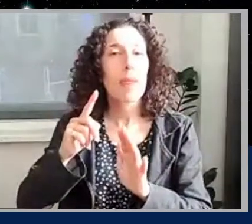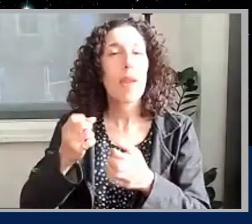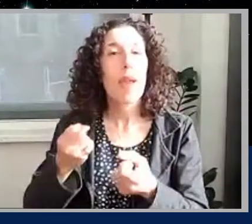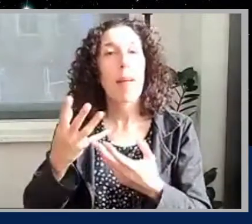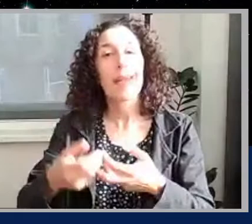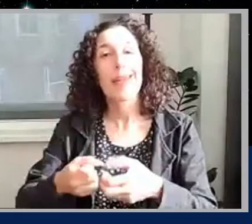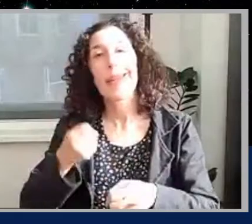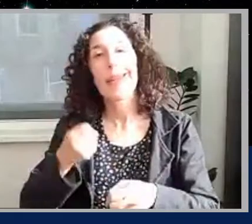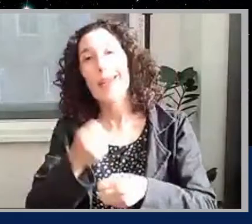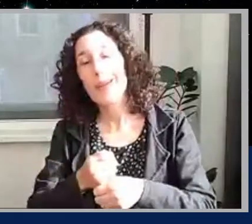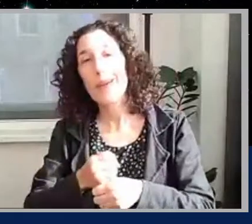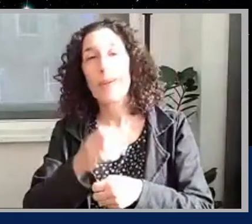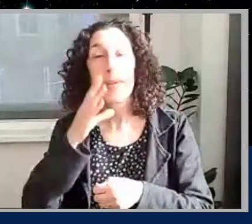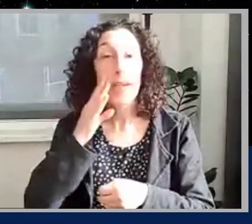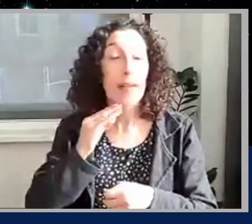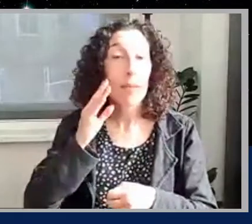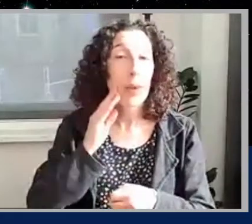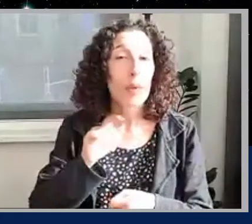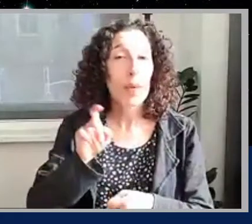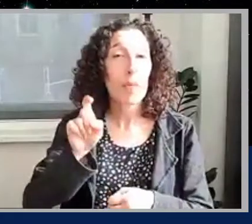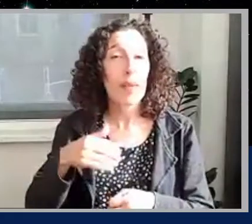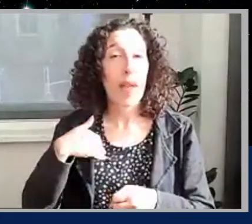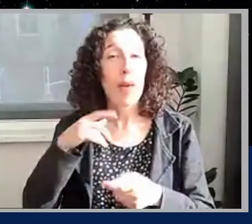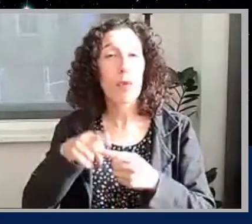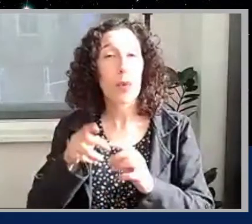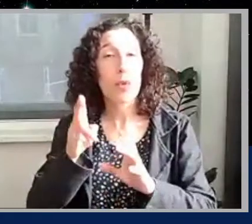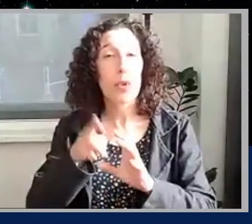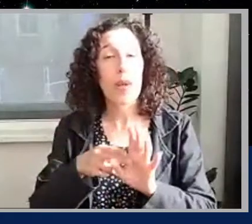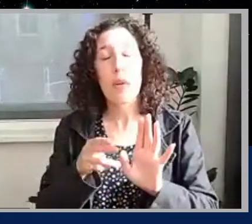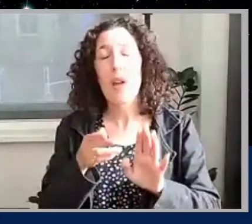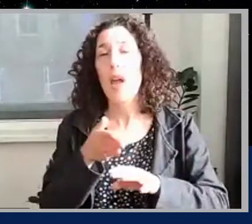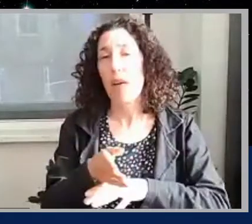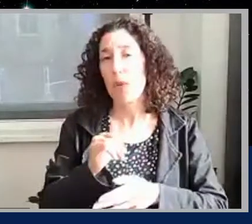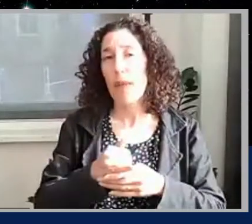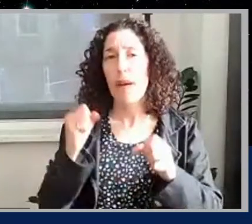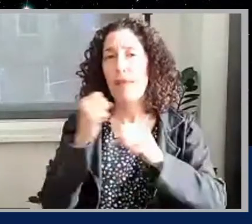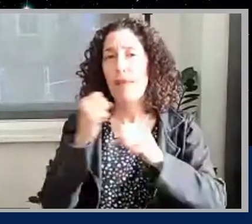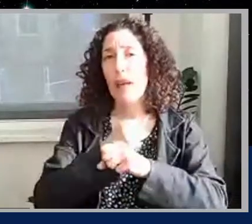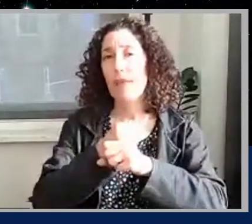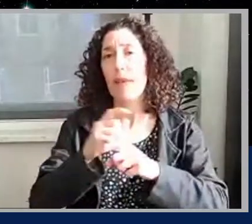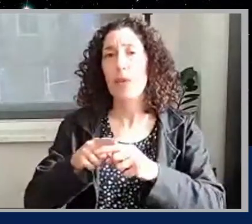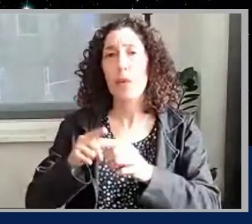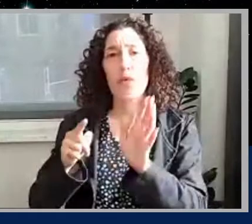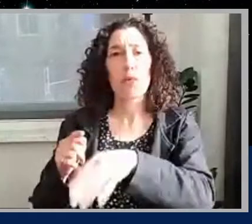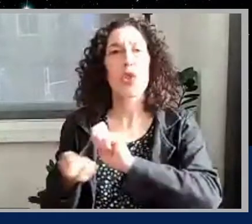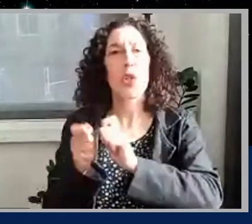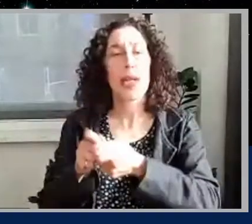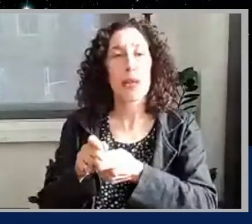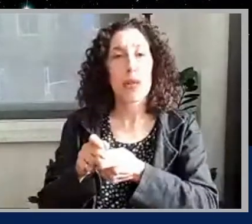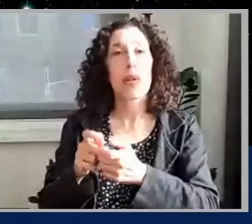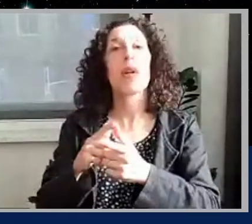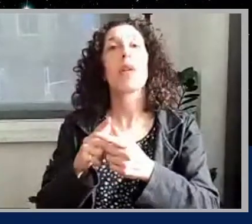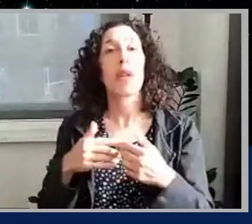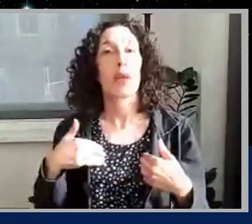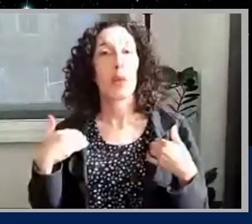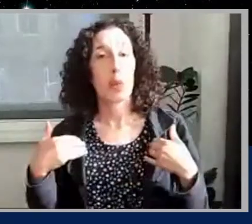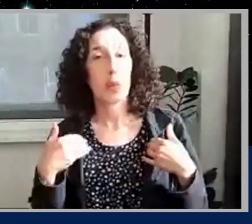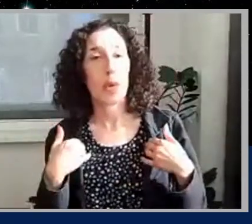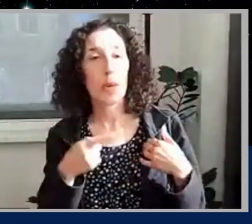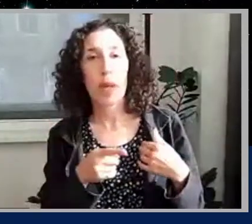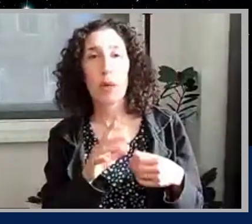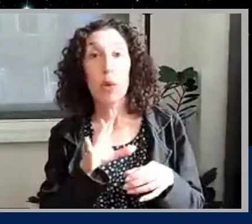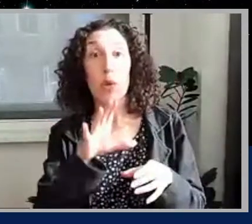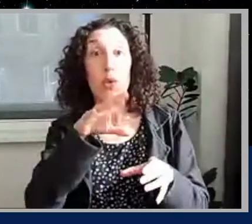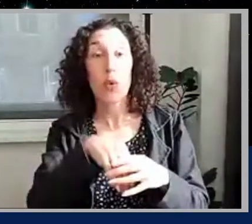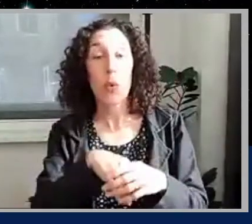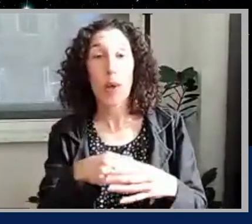very broadly distributed working group because we need the most people possible. Whoever has the energy at a given time can jump